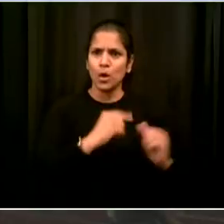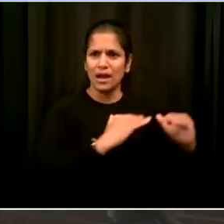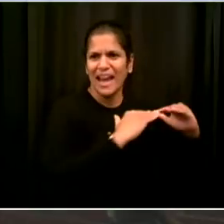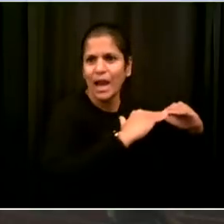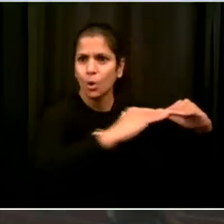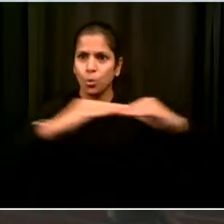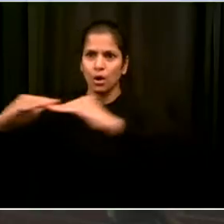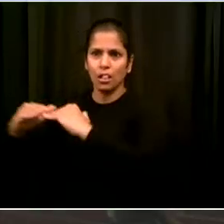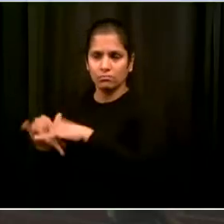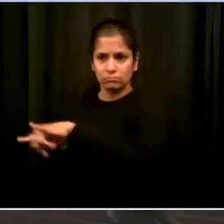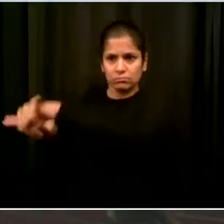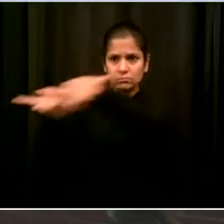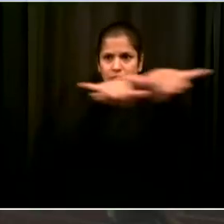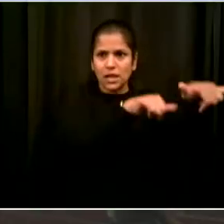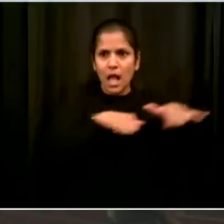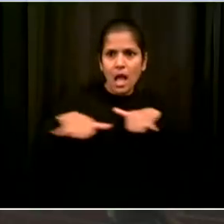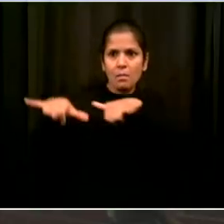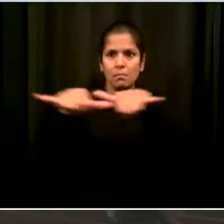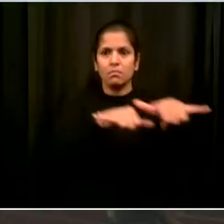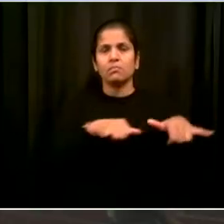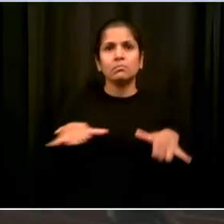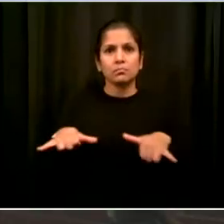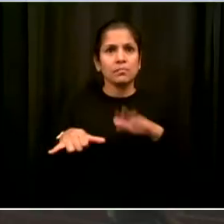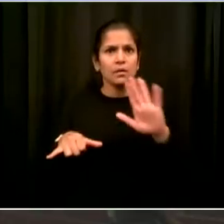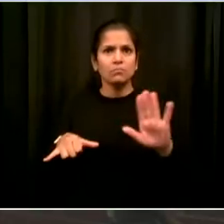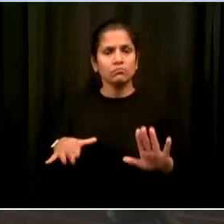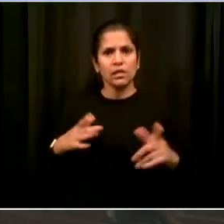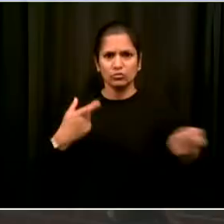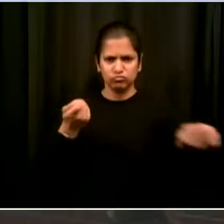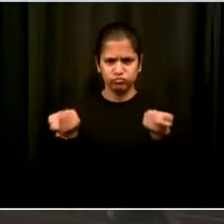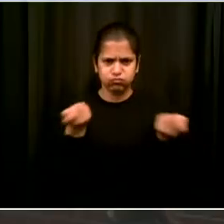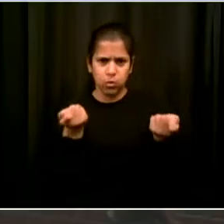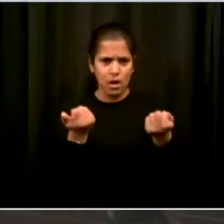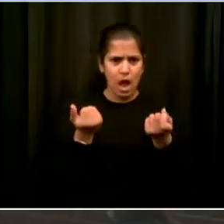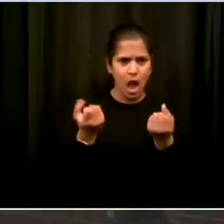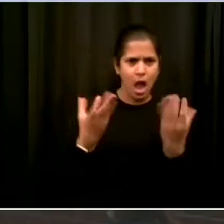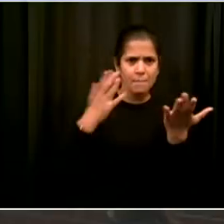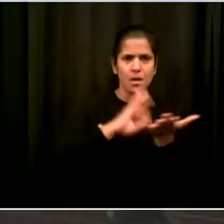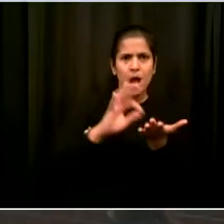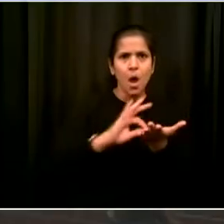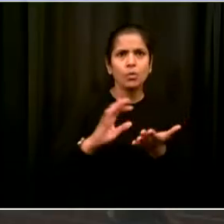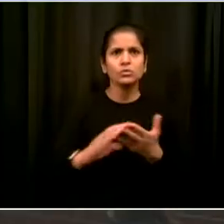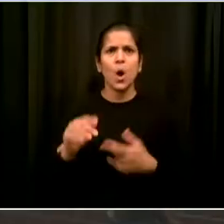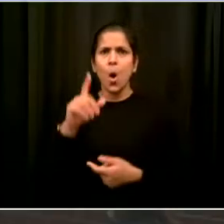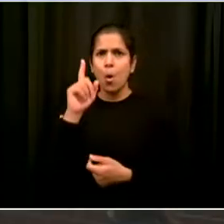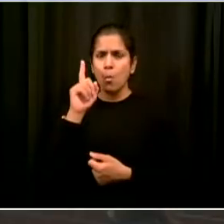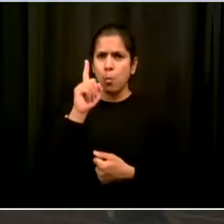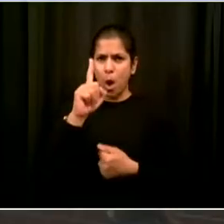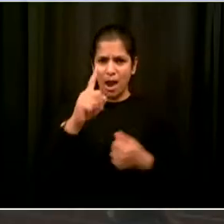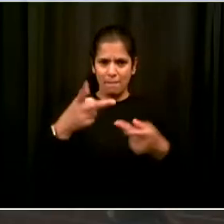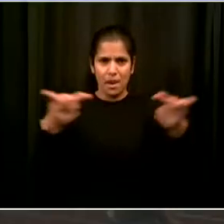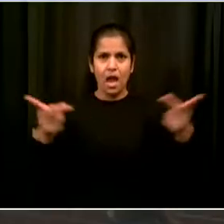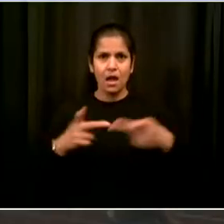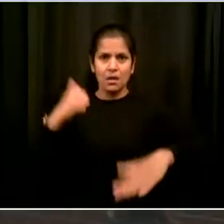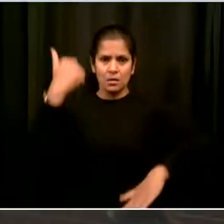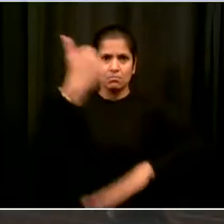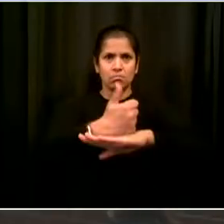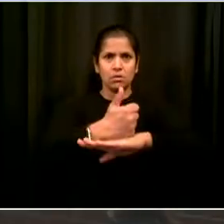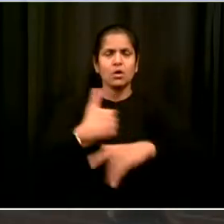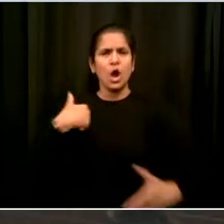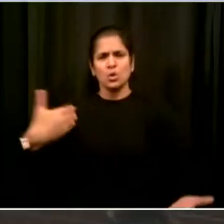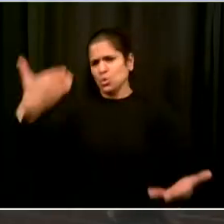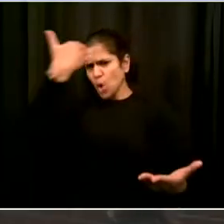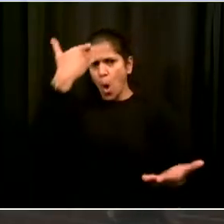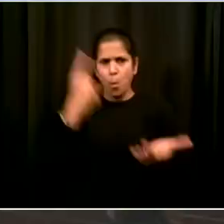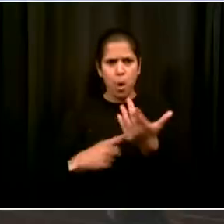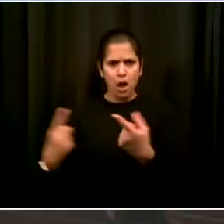with communities. One place that has the picture of the whole city, the air traffic control